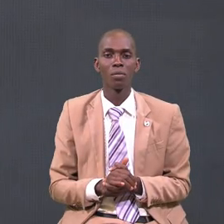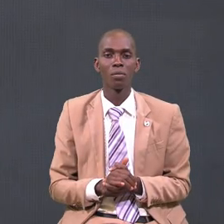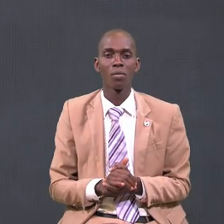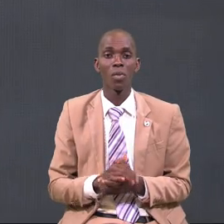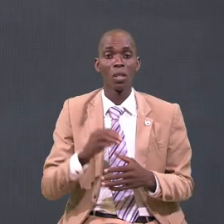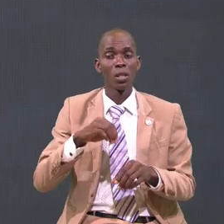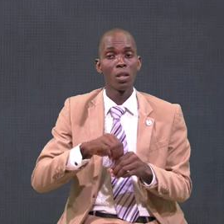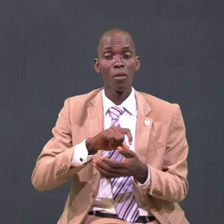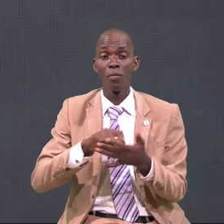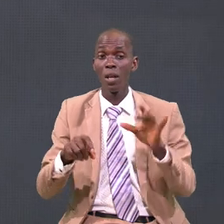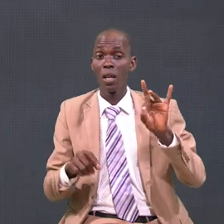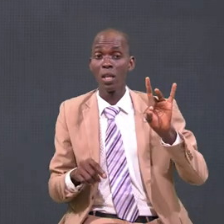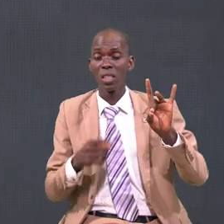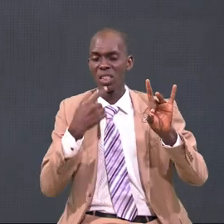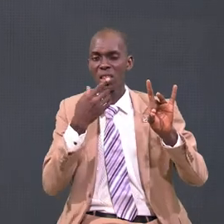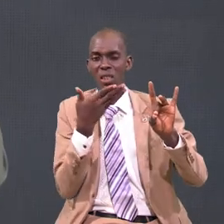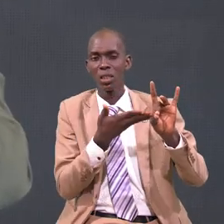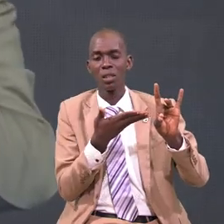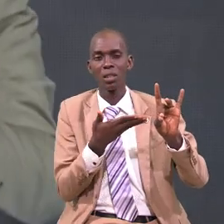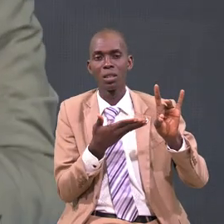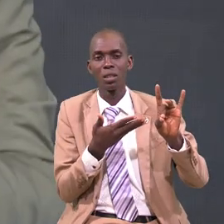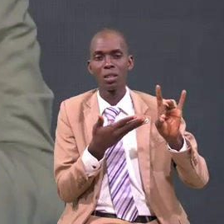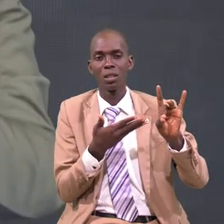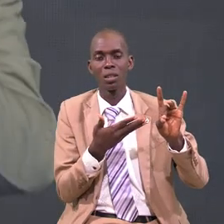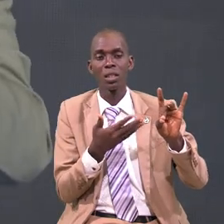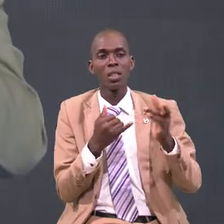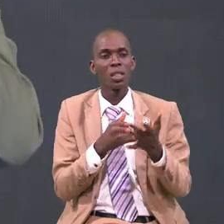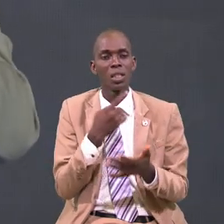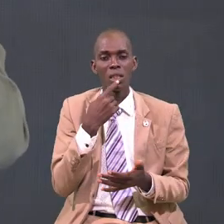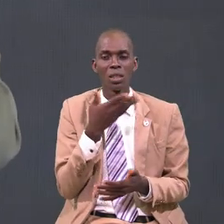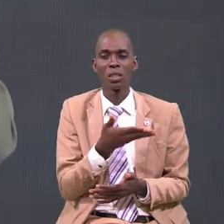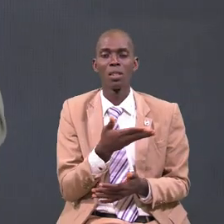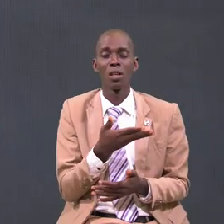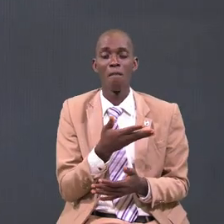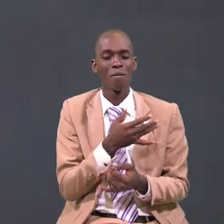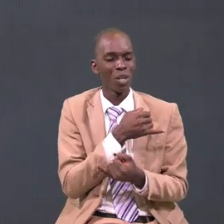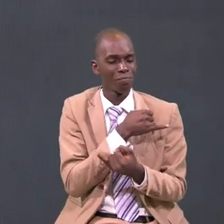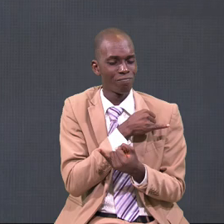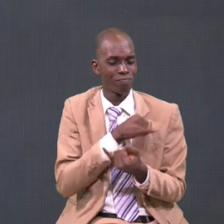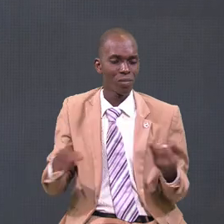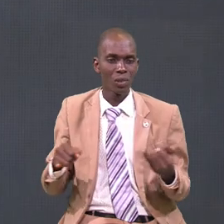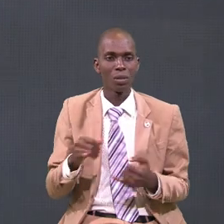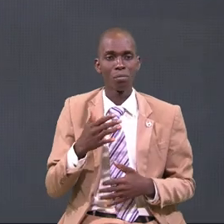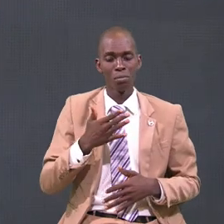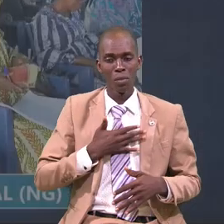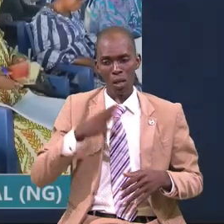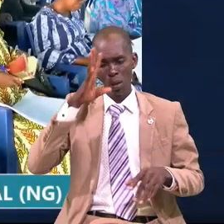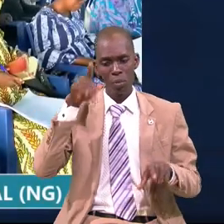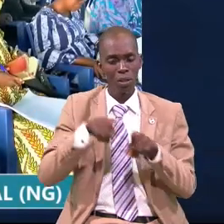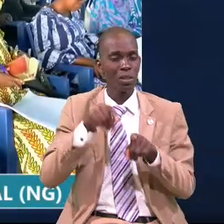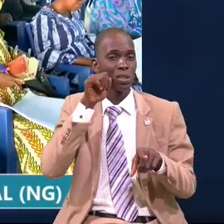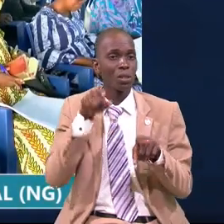Verse 8 tells us, it says, finally, brethren,